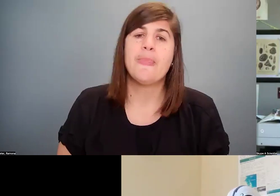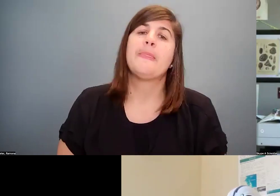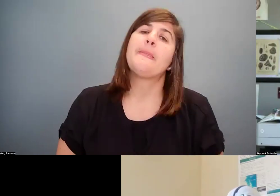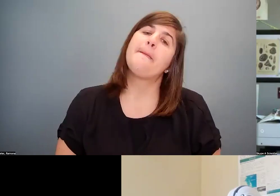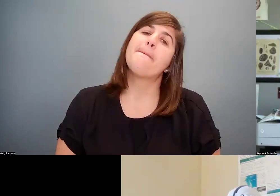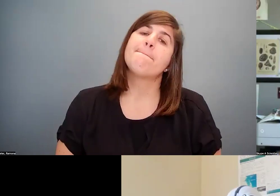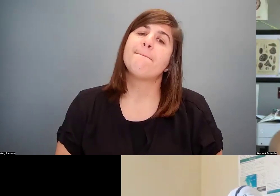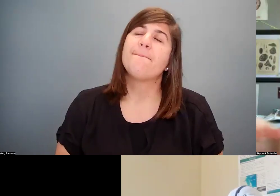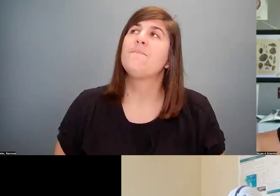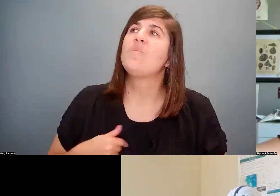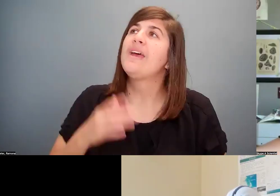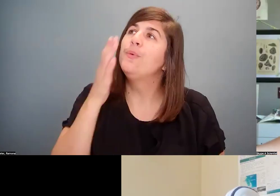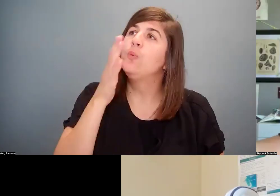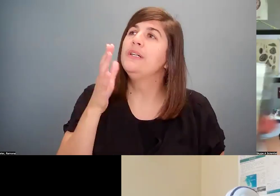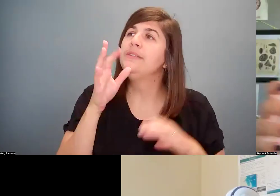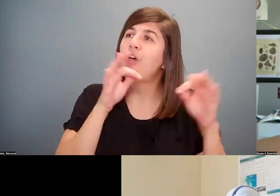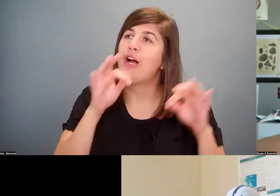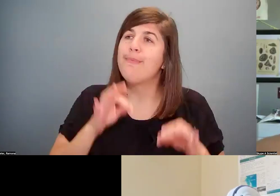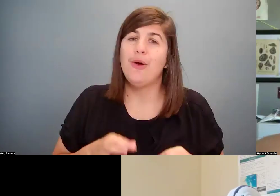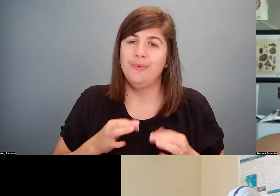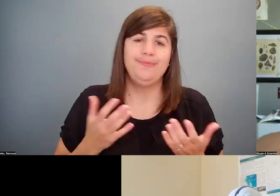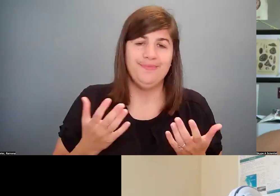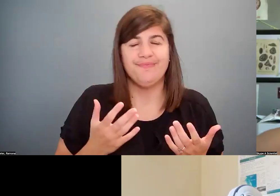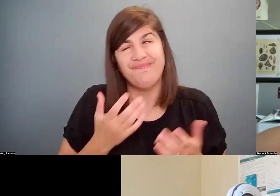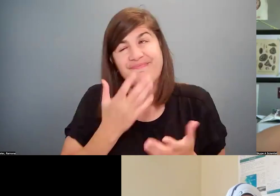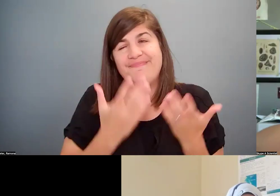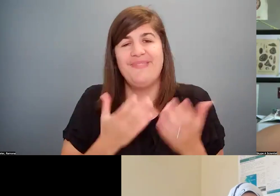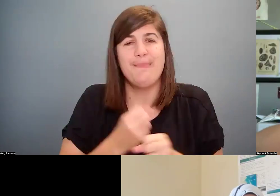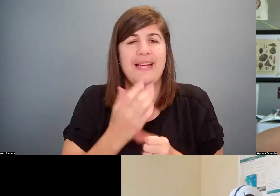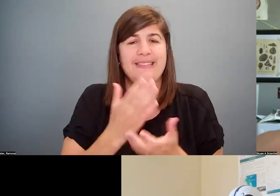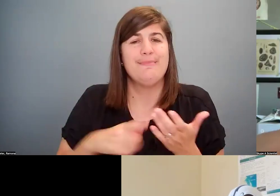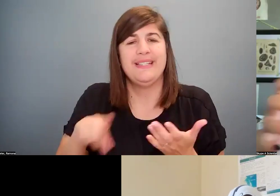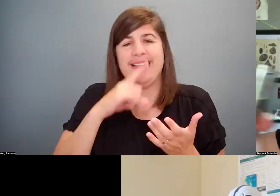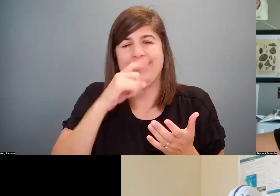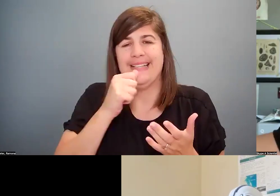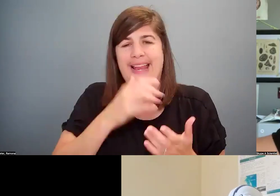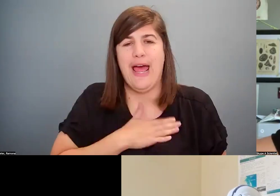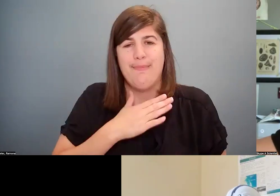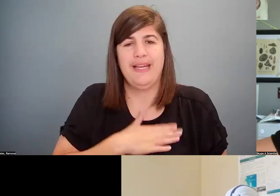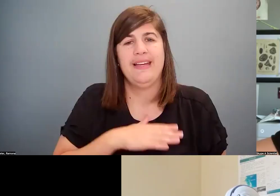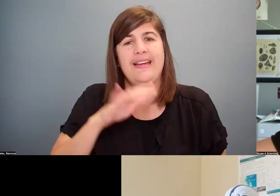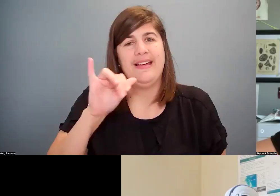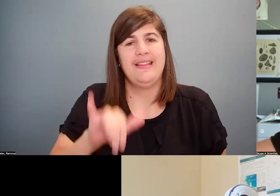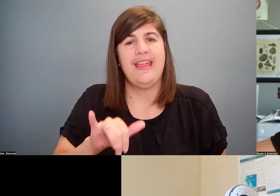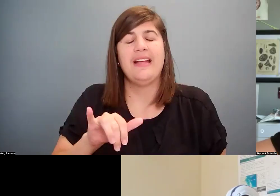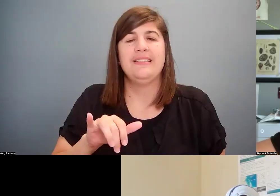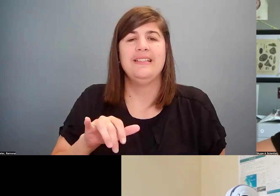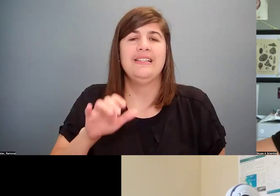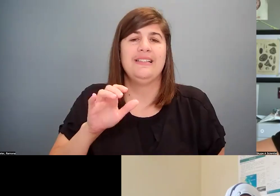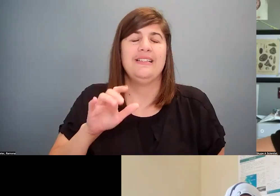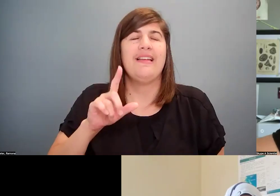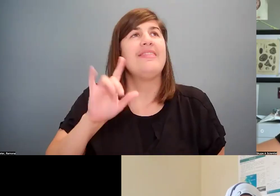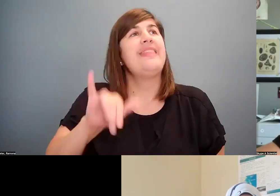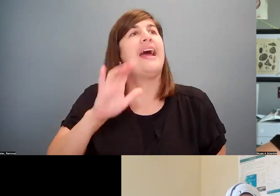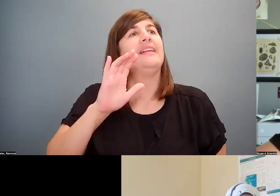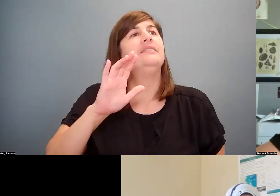I would talk about this is maybe it might make some kids unhappy, but that scene in Finding Nemo, this is one of my favorite things to